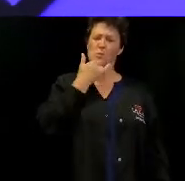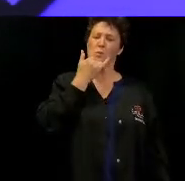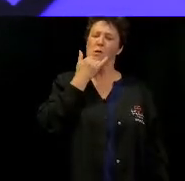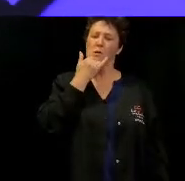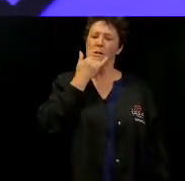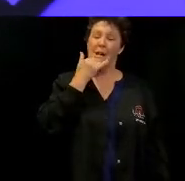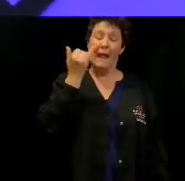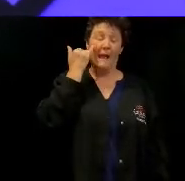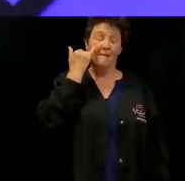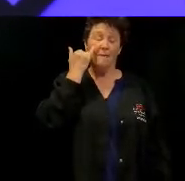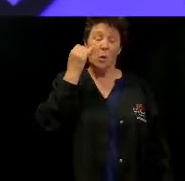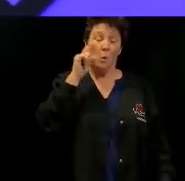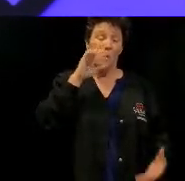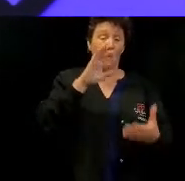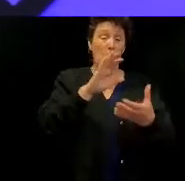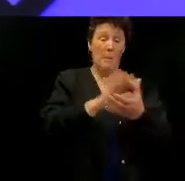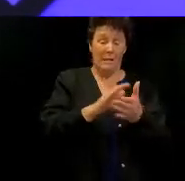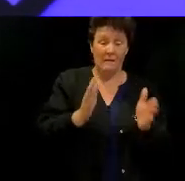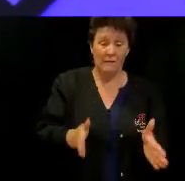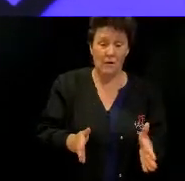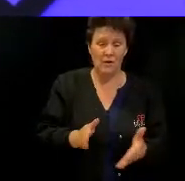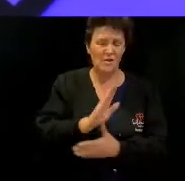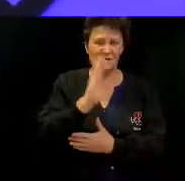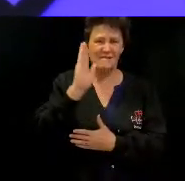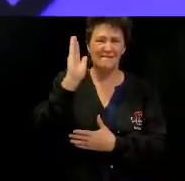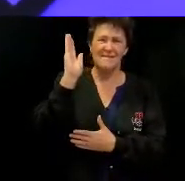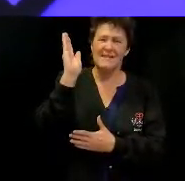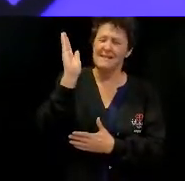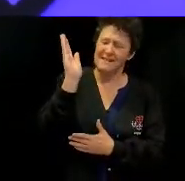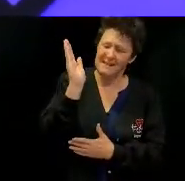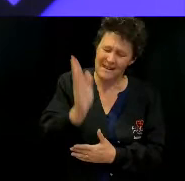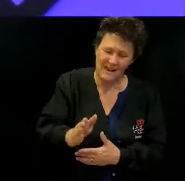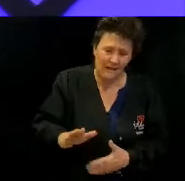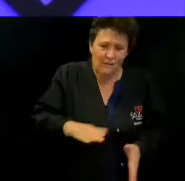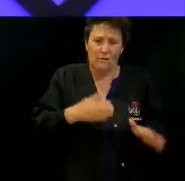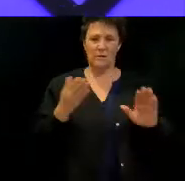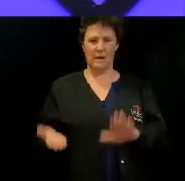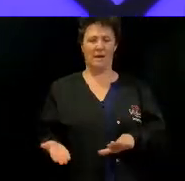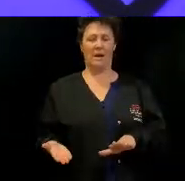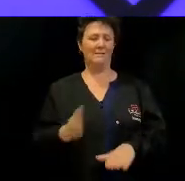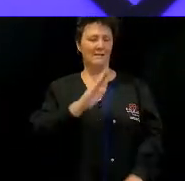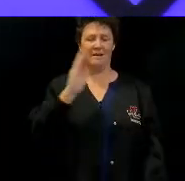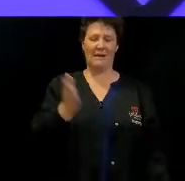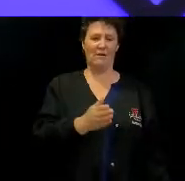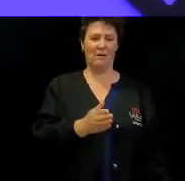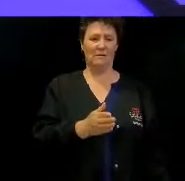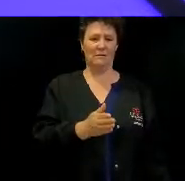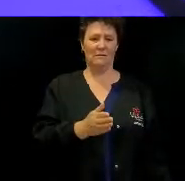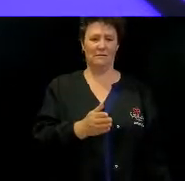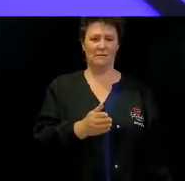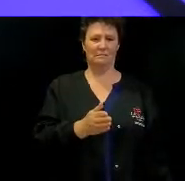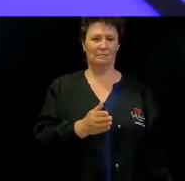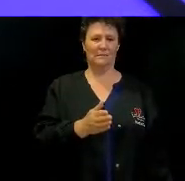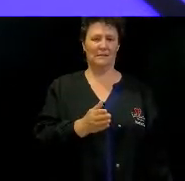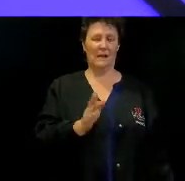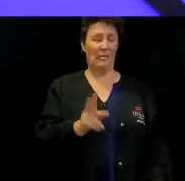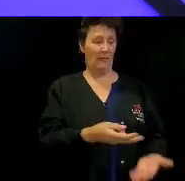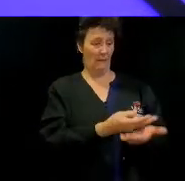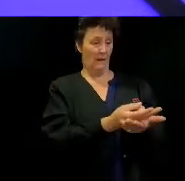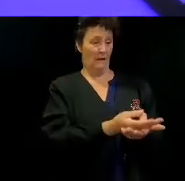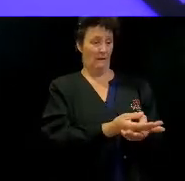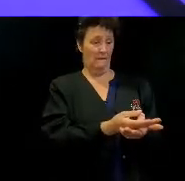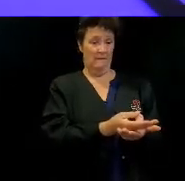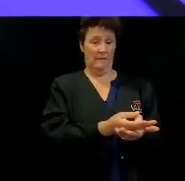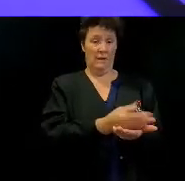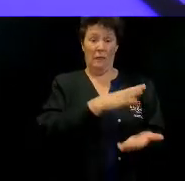are a believer, you will never, ever, ever, ever die. You will never lay in a casket. You won't.